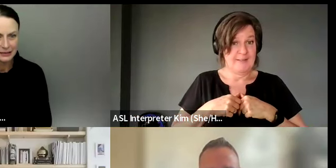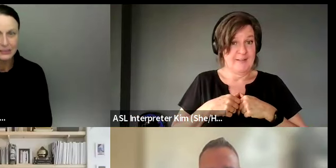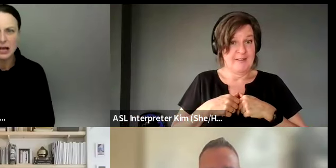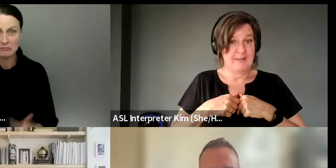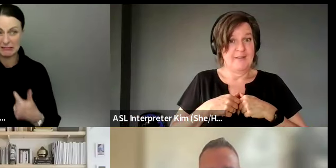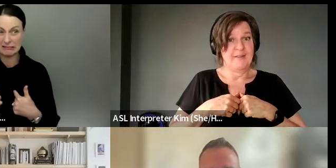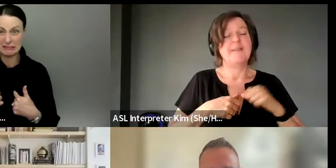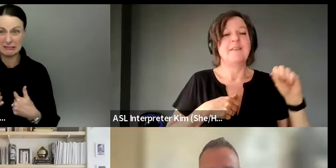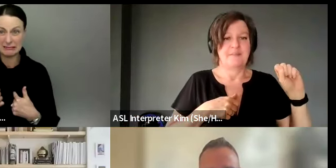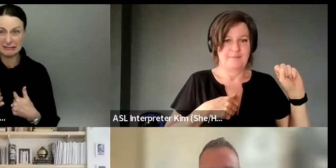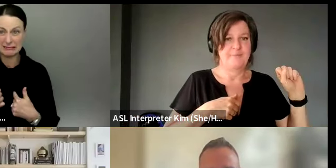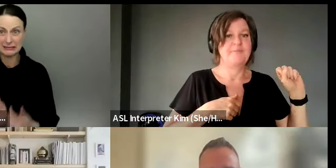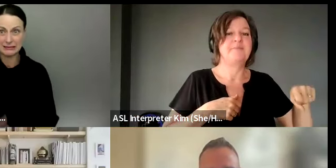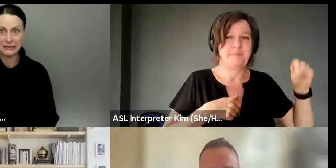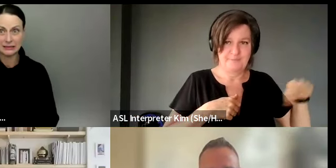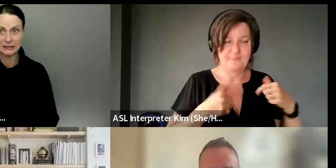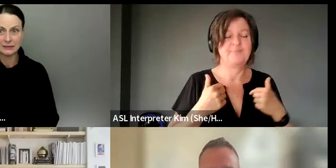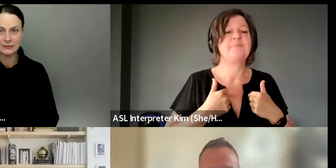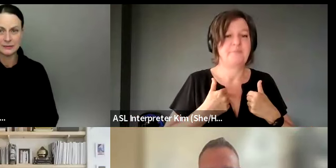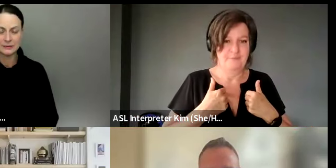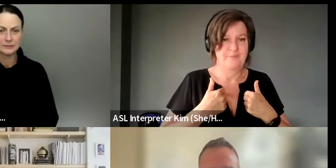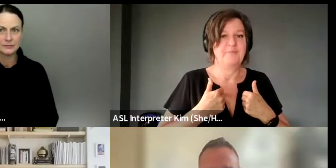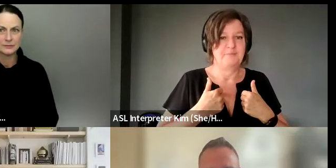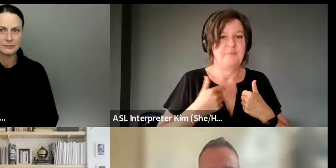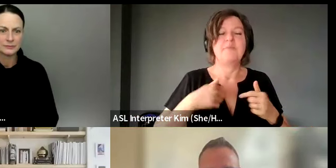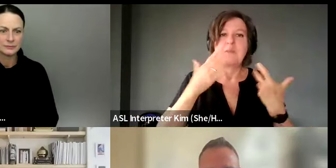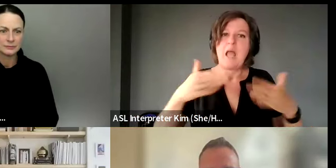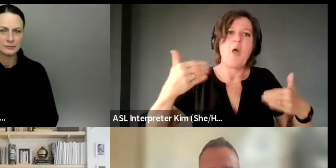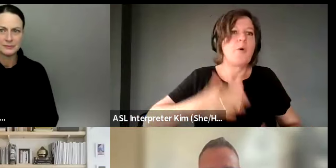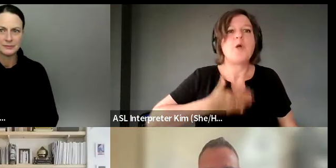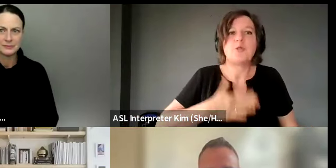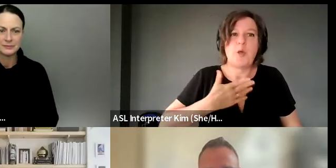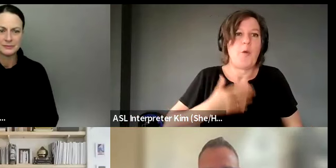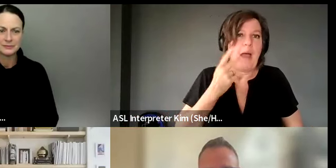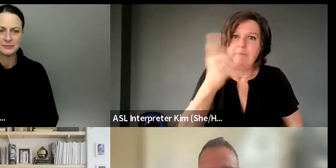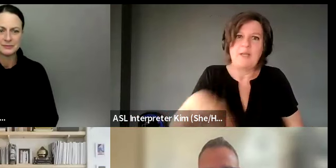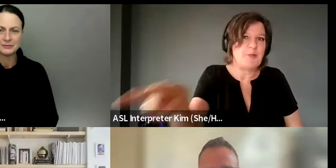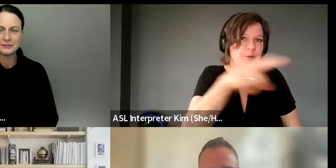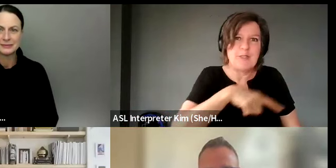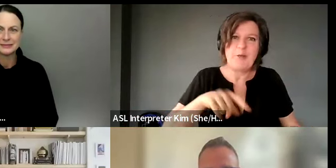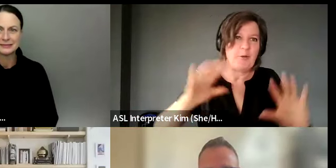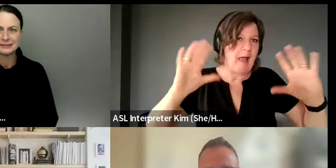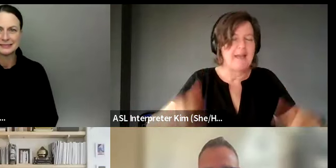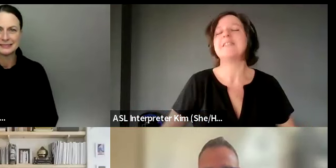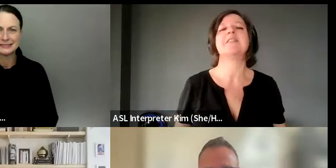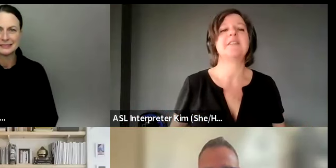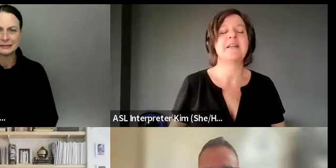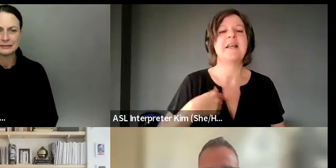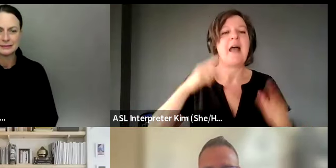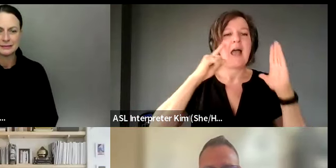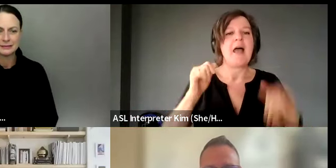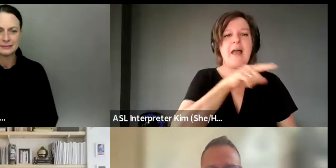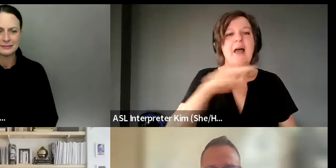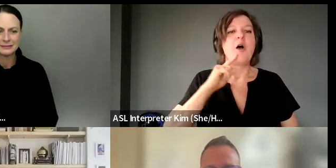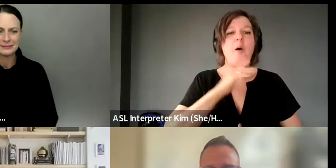Yes, I'm good. I was so happy to see you guys. I hope you